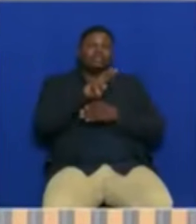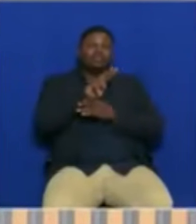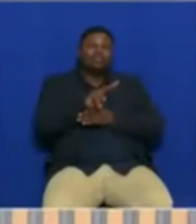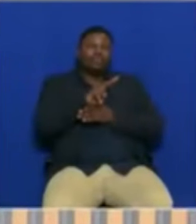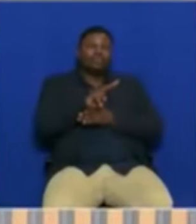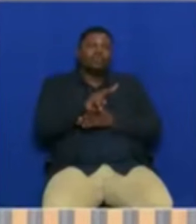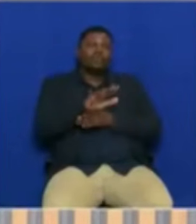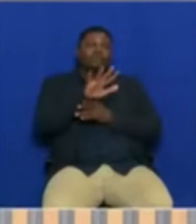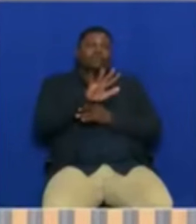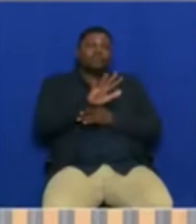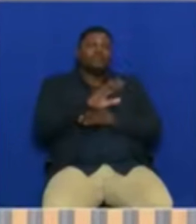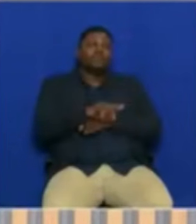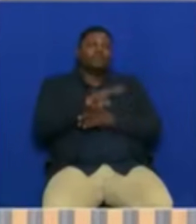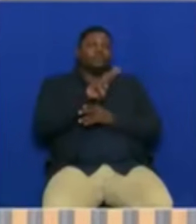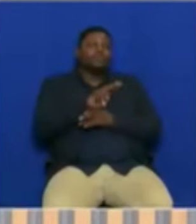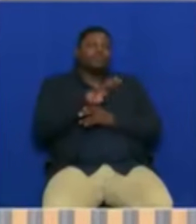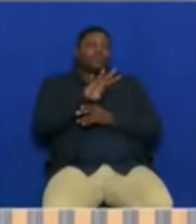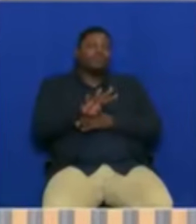2438.